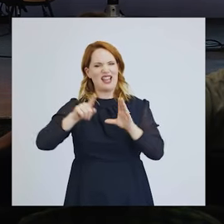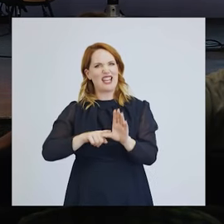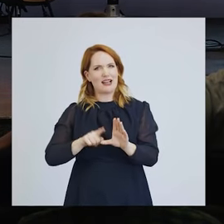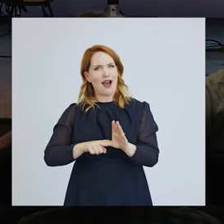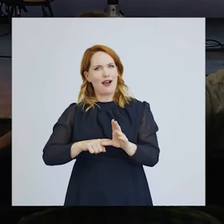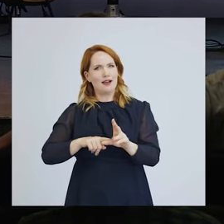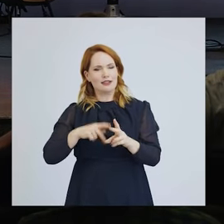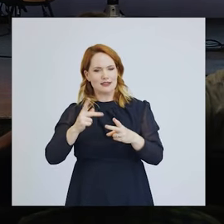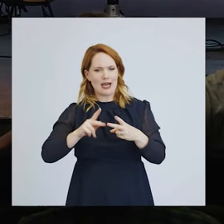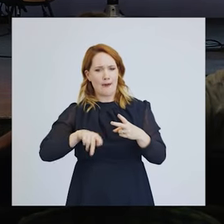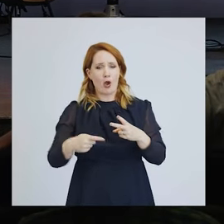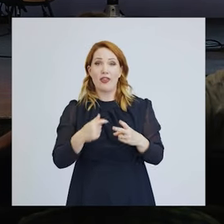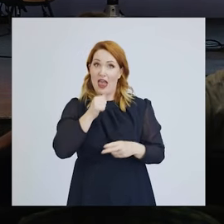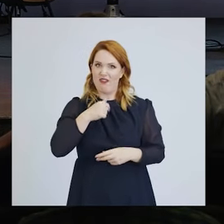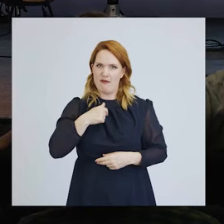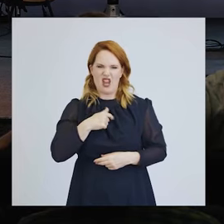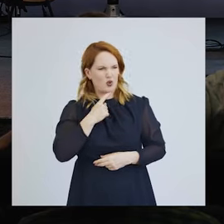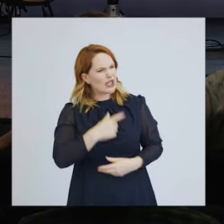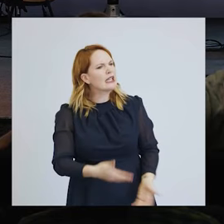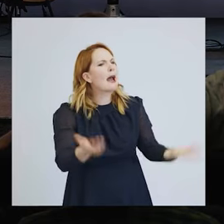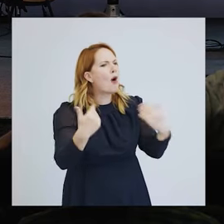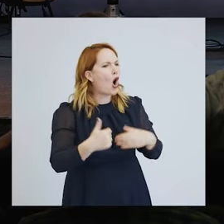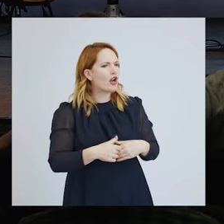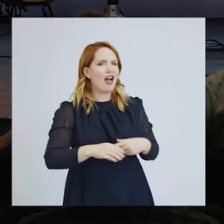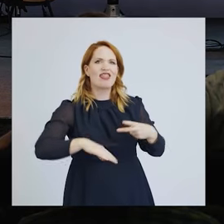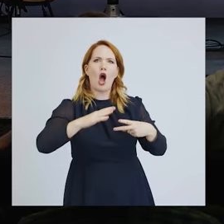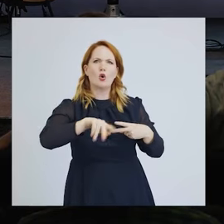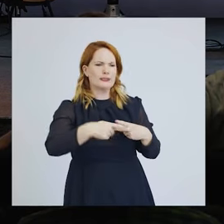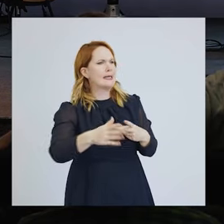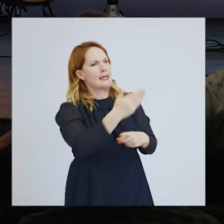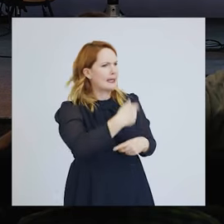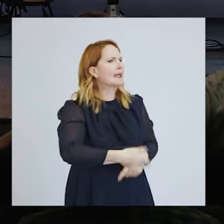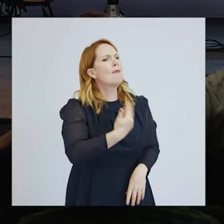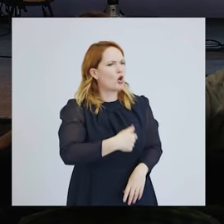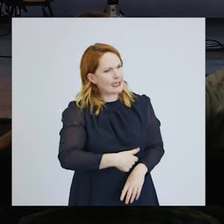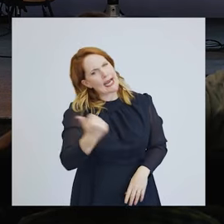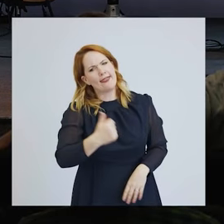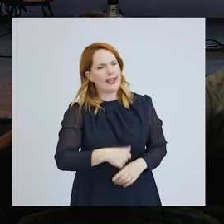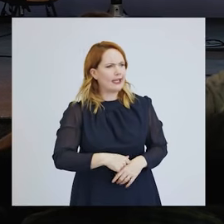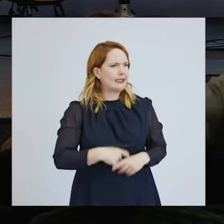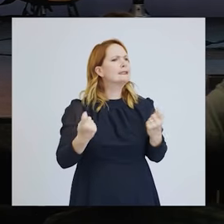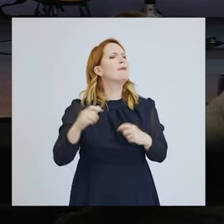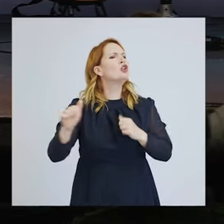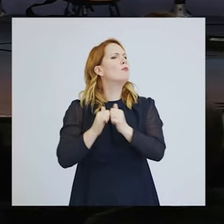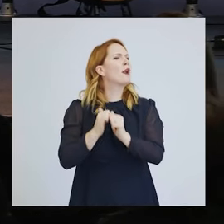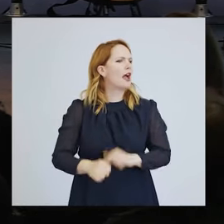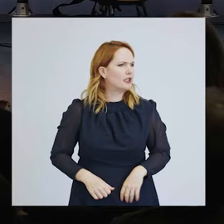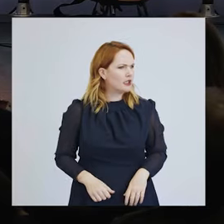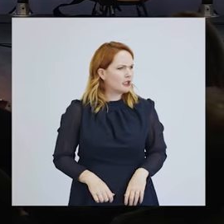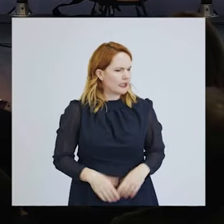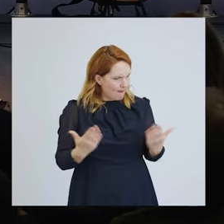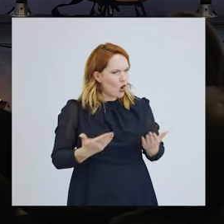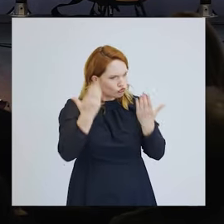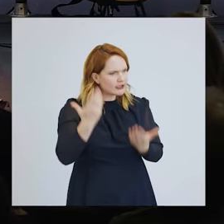love to the younger son and to the older son. He still comes out. If it was me, I'd be like, oh, come on. I would slap the older son on the head. Come on, get in